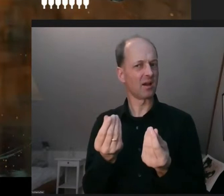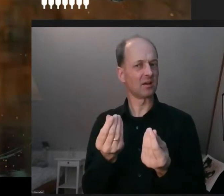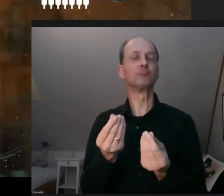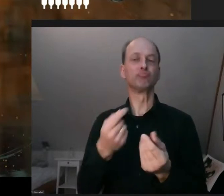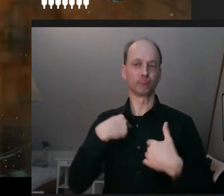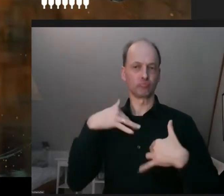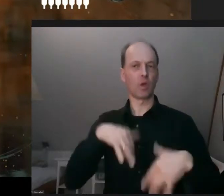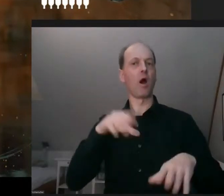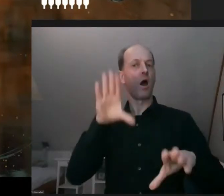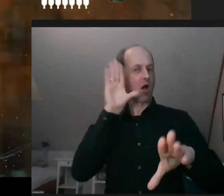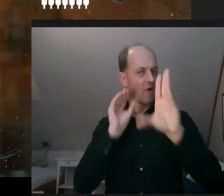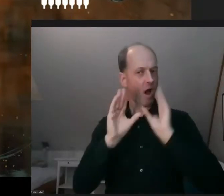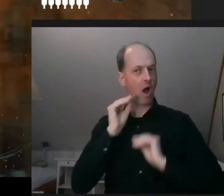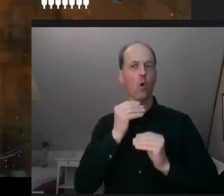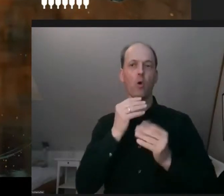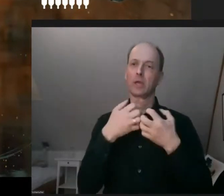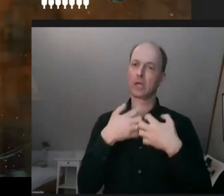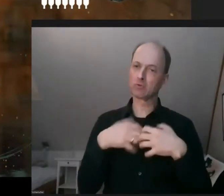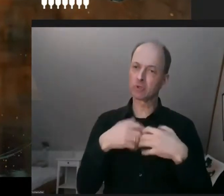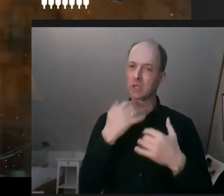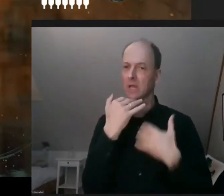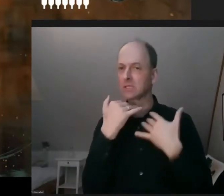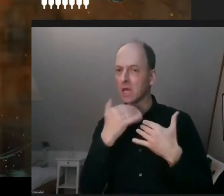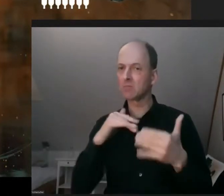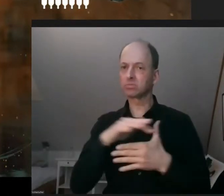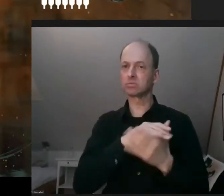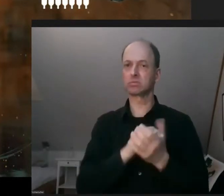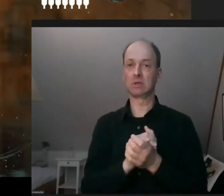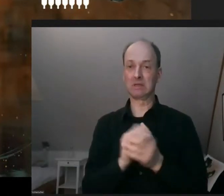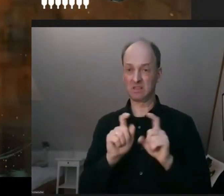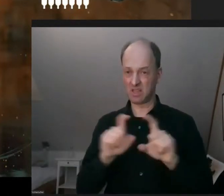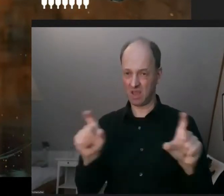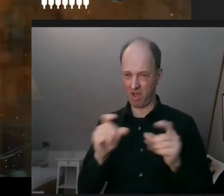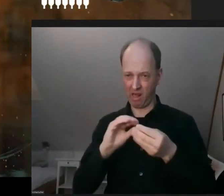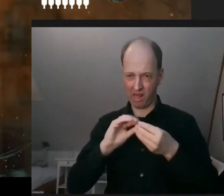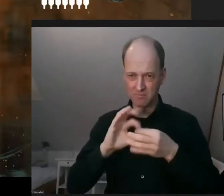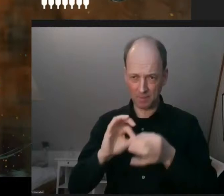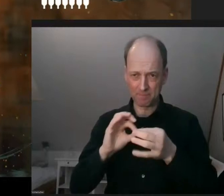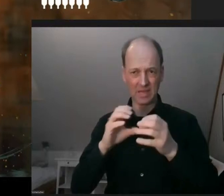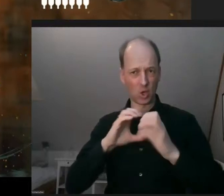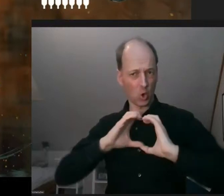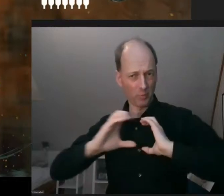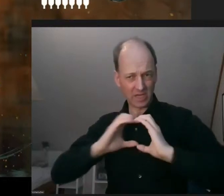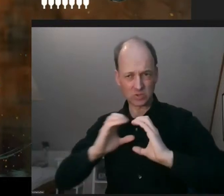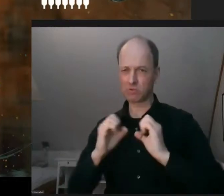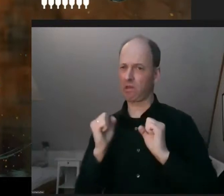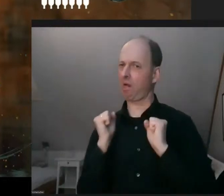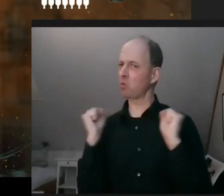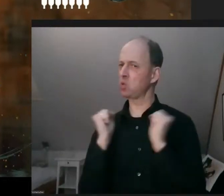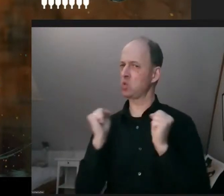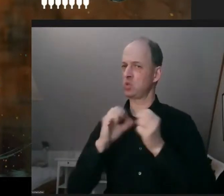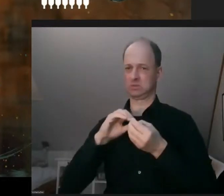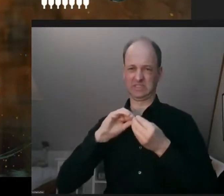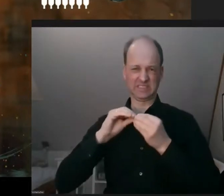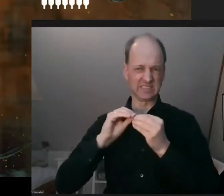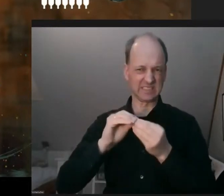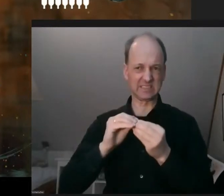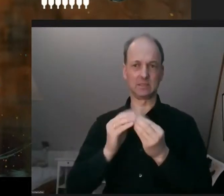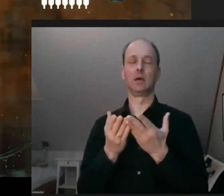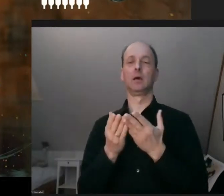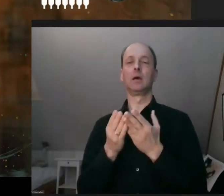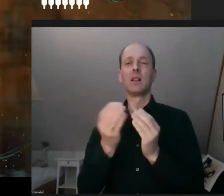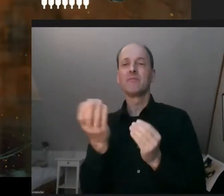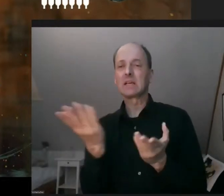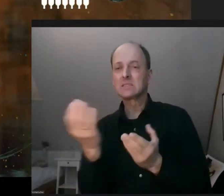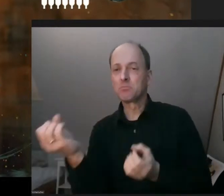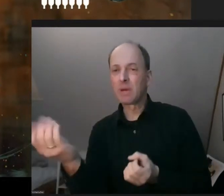that even experienced storytelling experts have difficulties in mediating this subject because it's